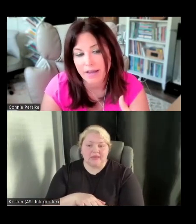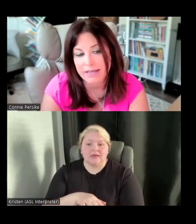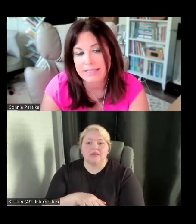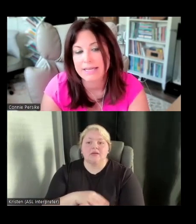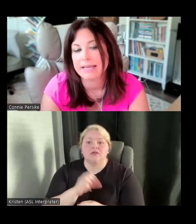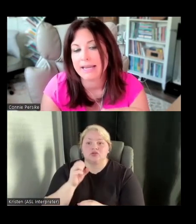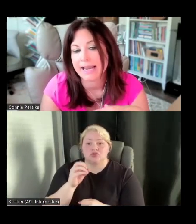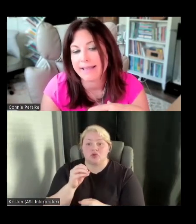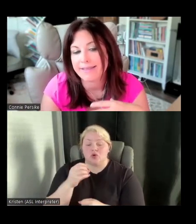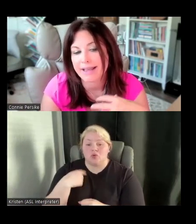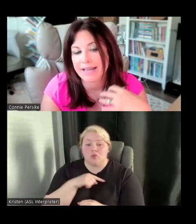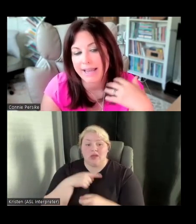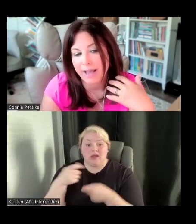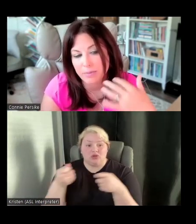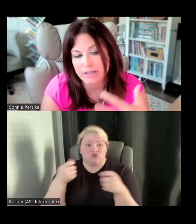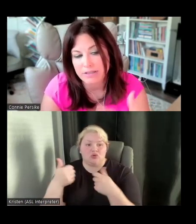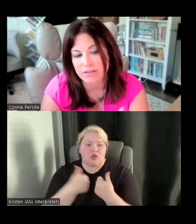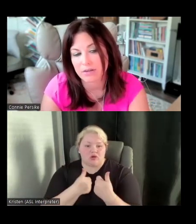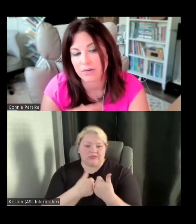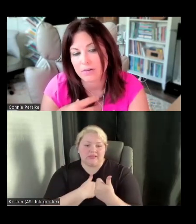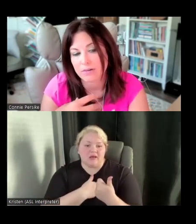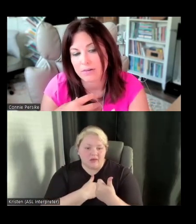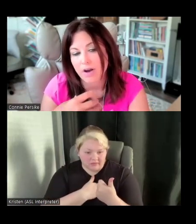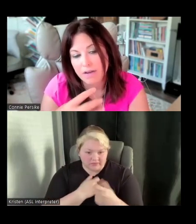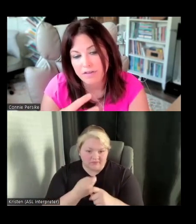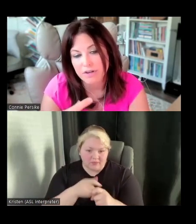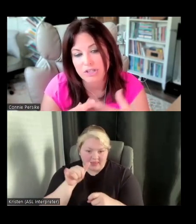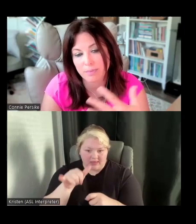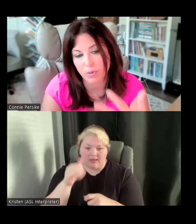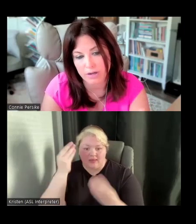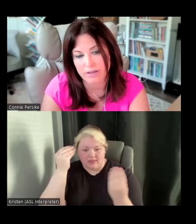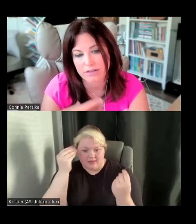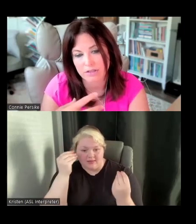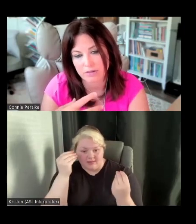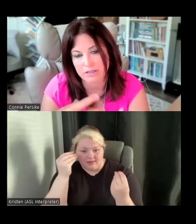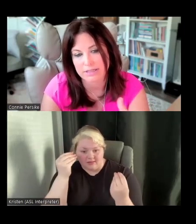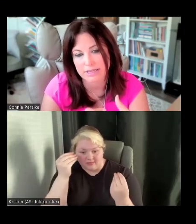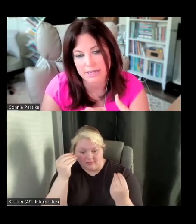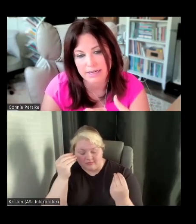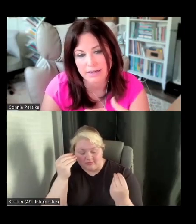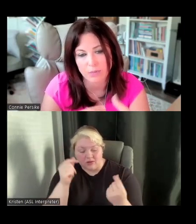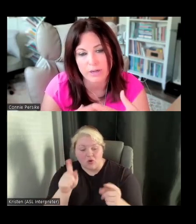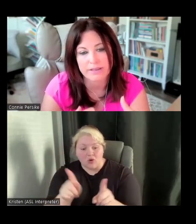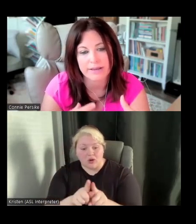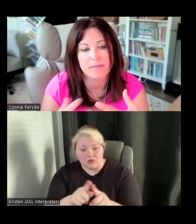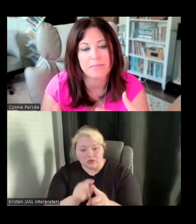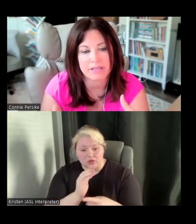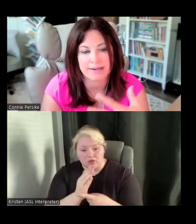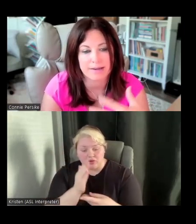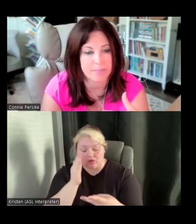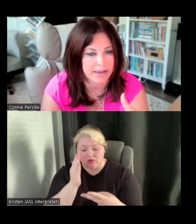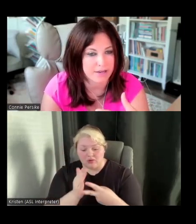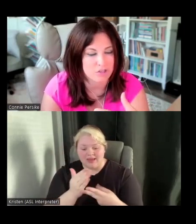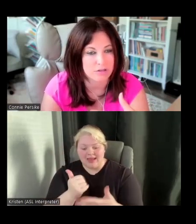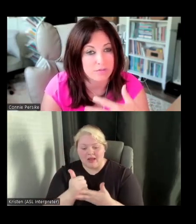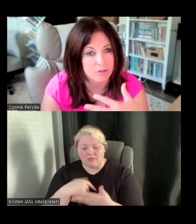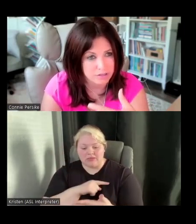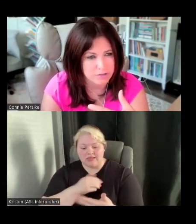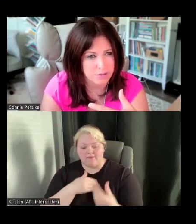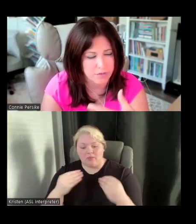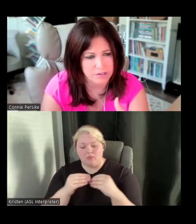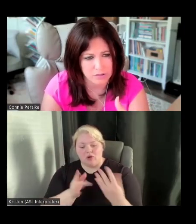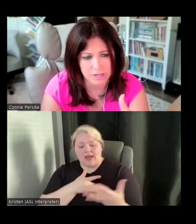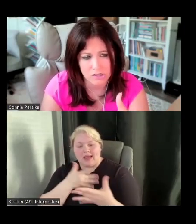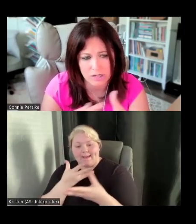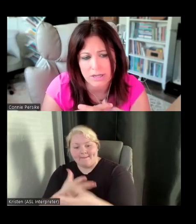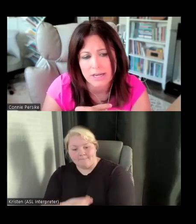that thought. And then it helps us also offer support that students need with empathy and compassion versus